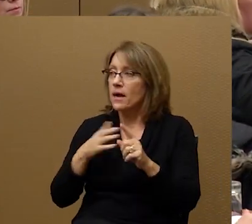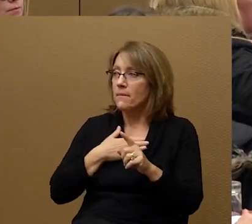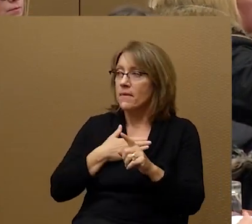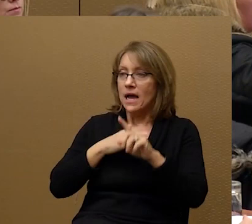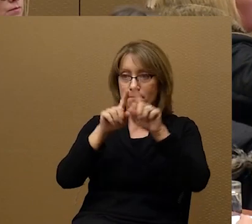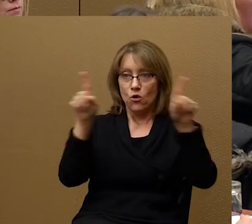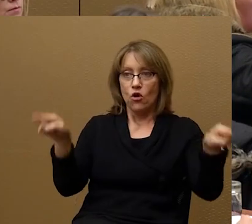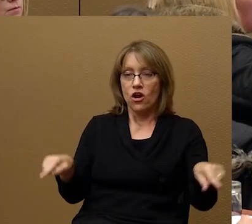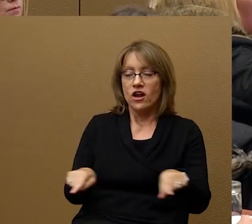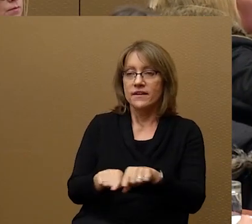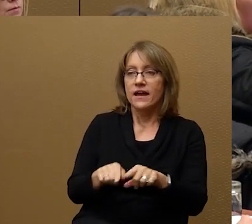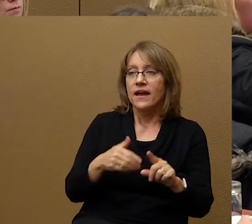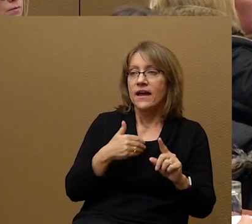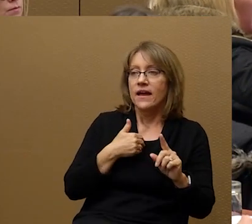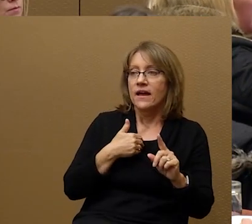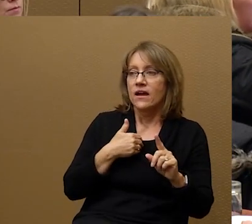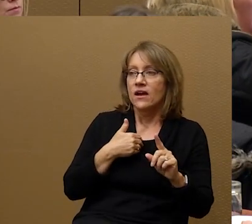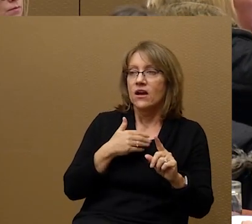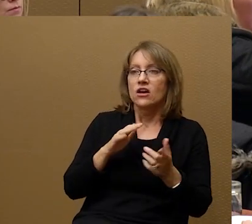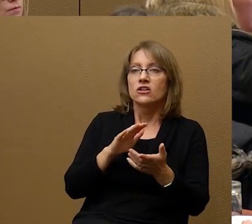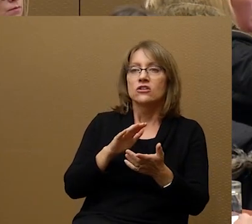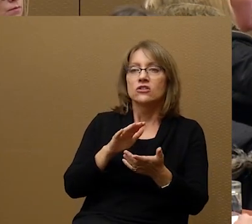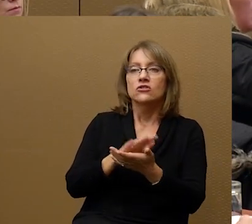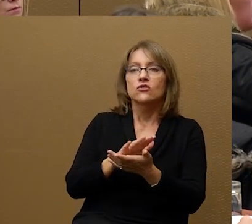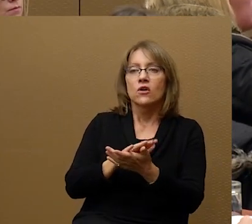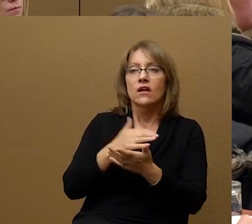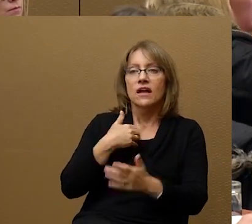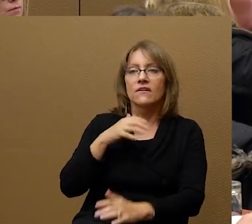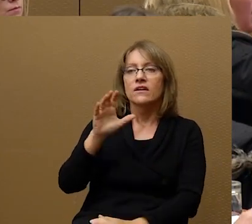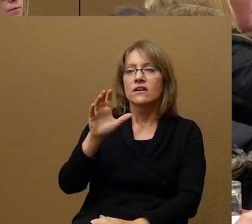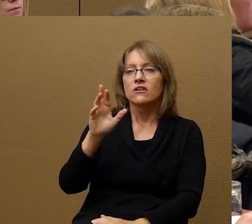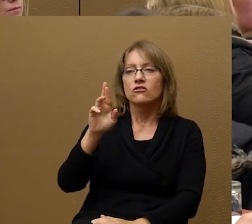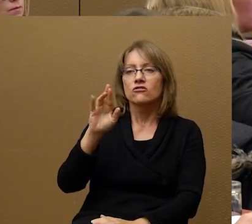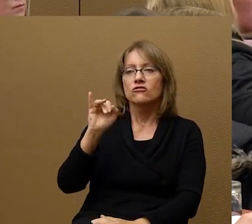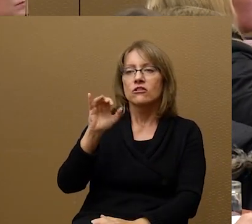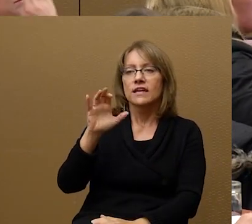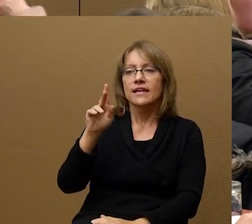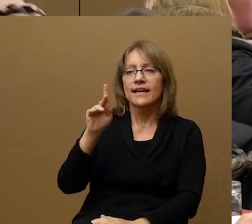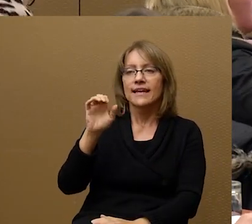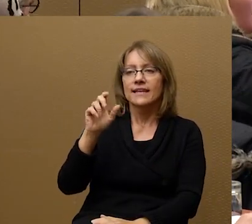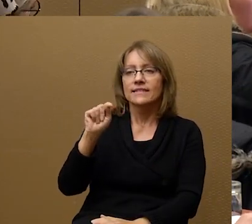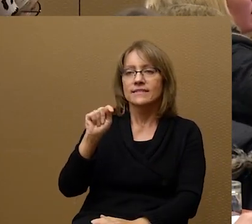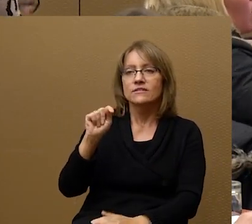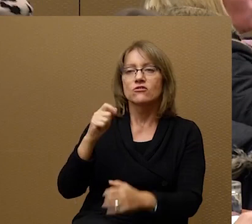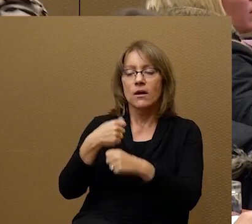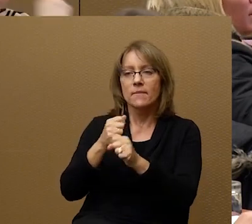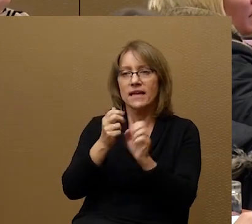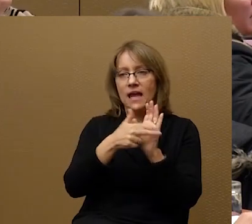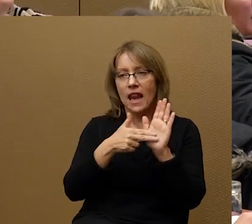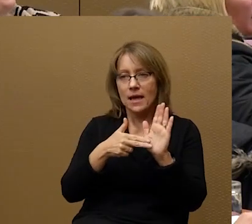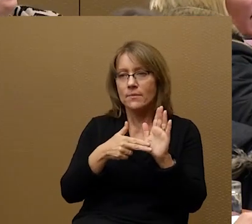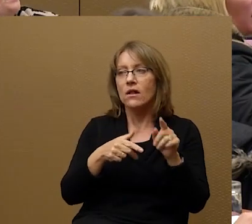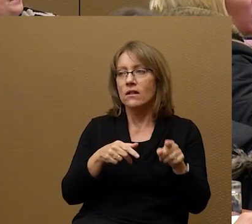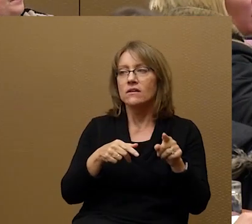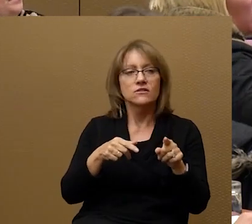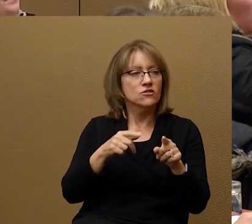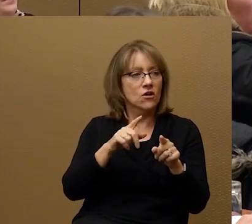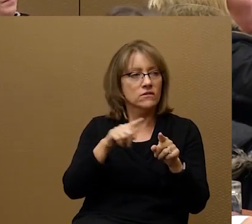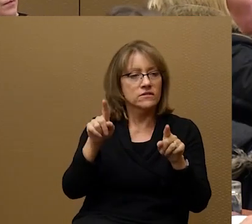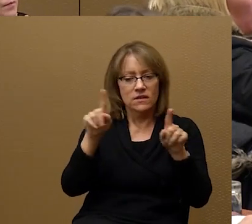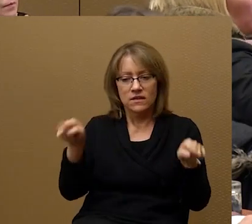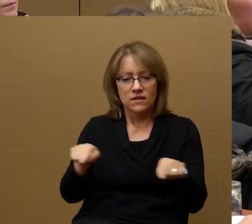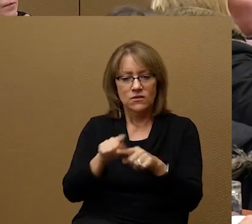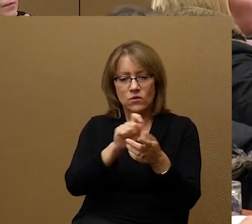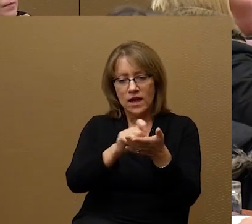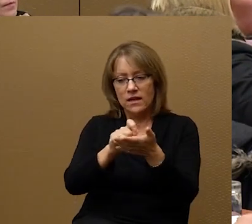board, our school has a Cricut, so I've made Cricut labels for each class in order, and then I write the homework next to the class so that the